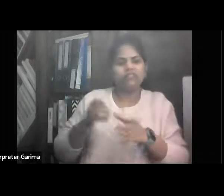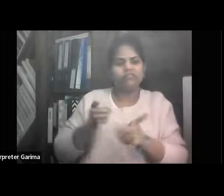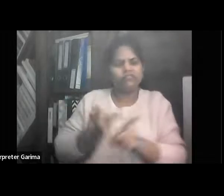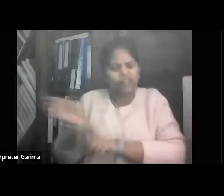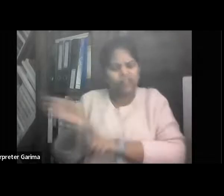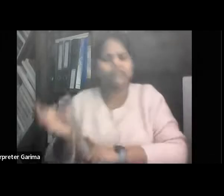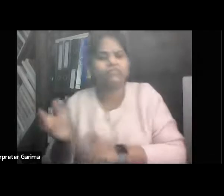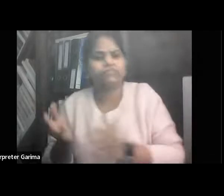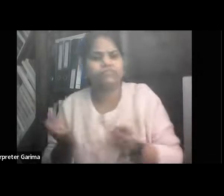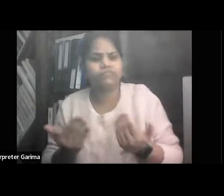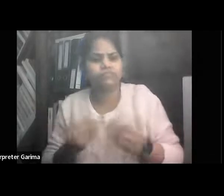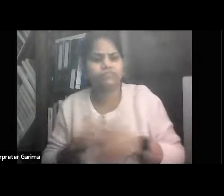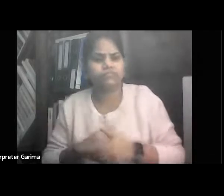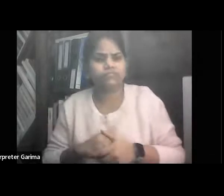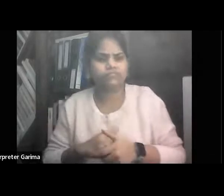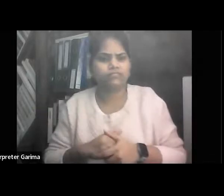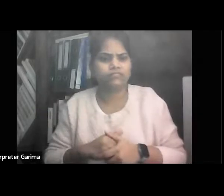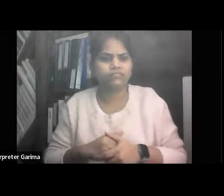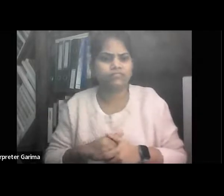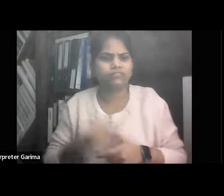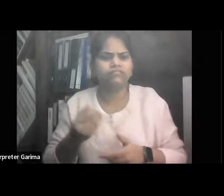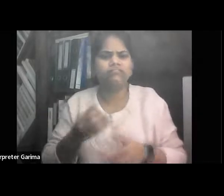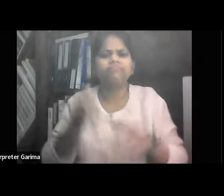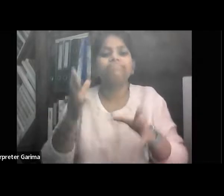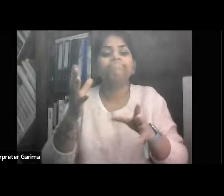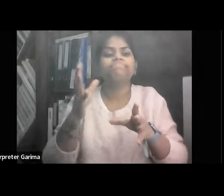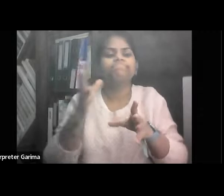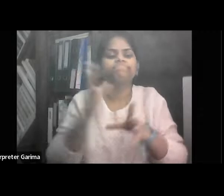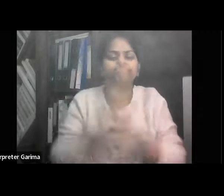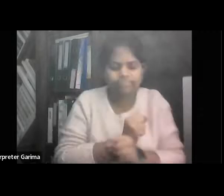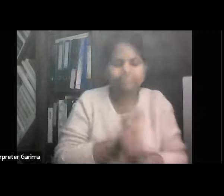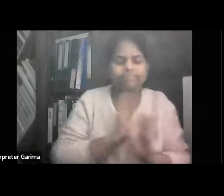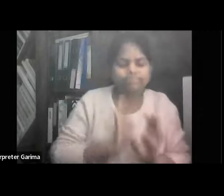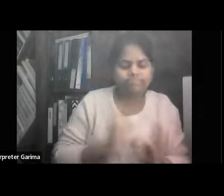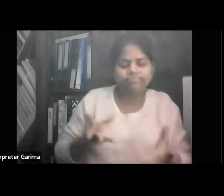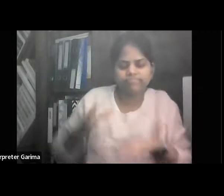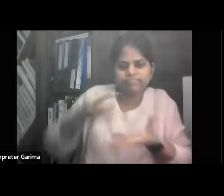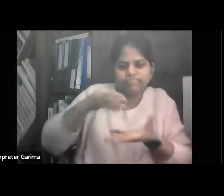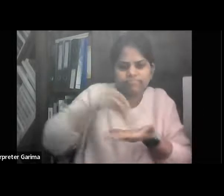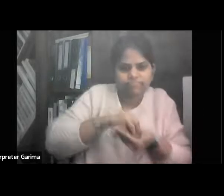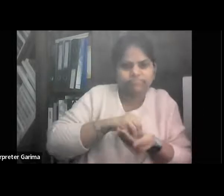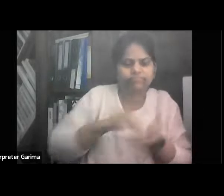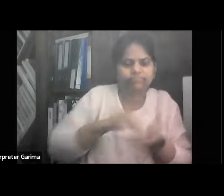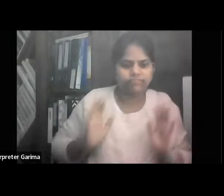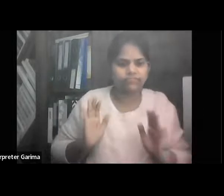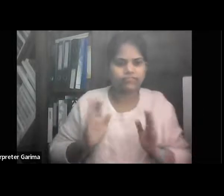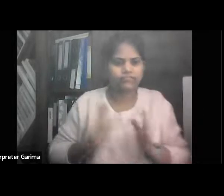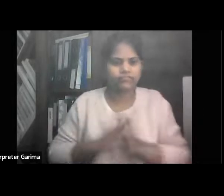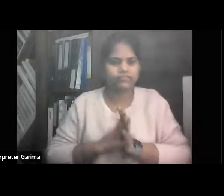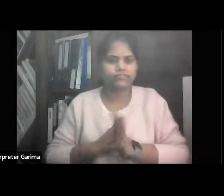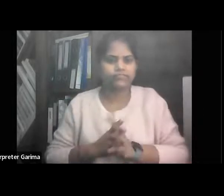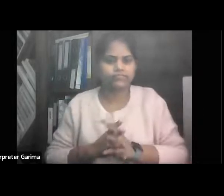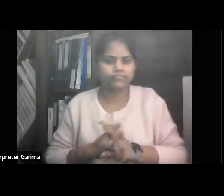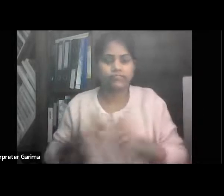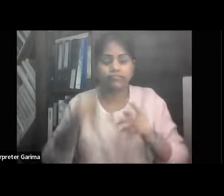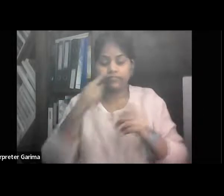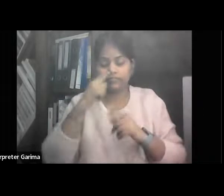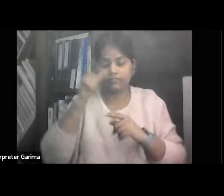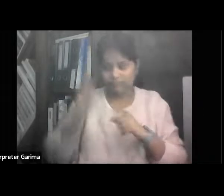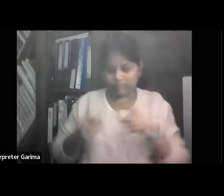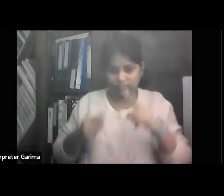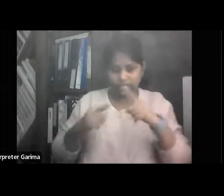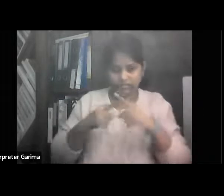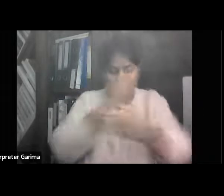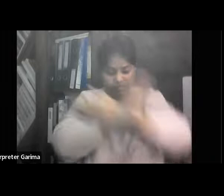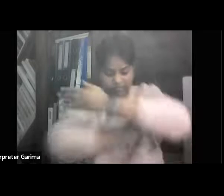just leaving most of the part to conclude my paper, where Tara, as a woman with a disabled body,